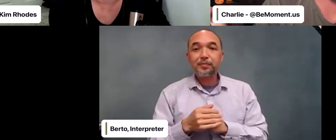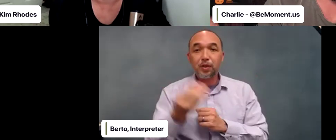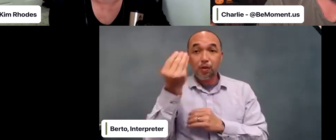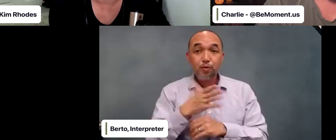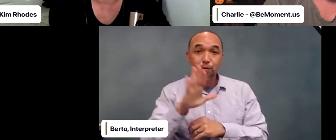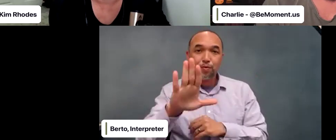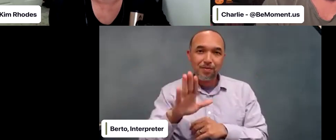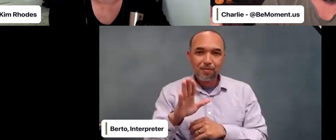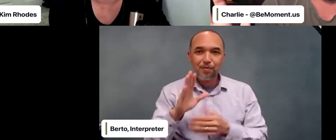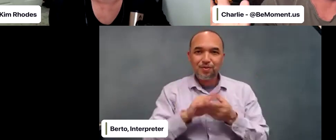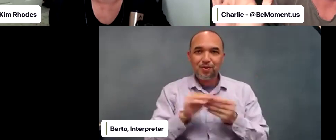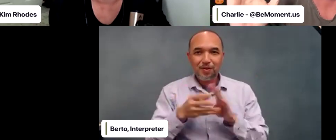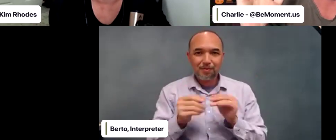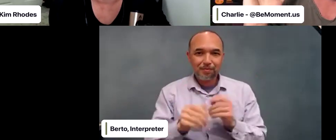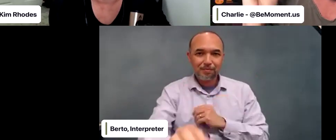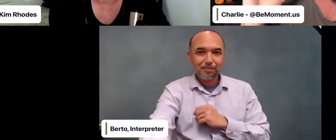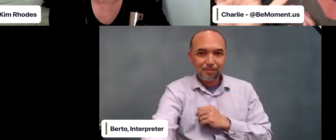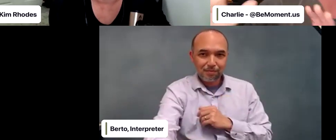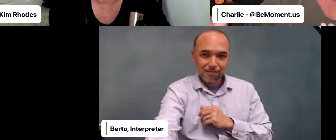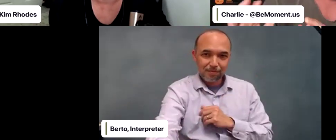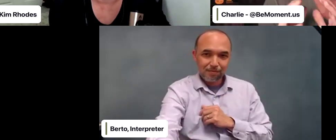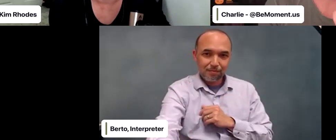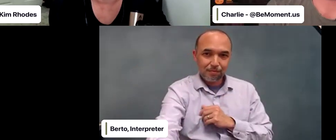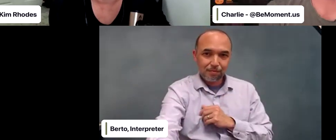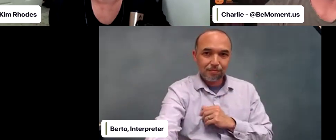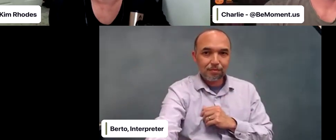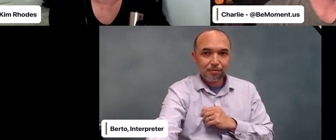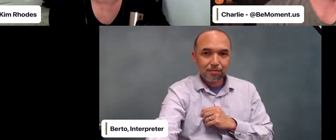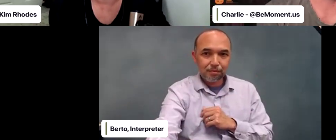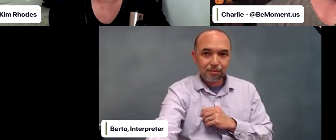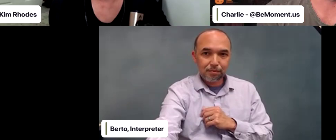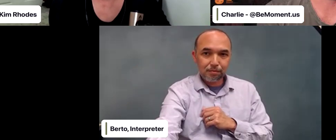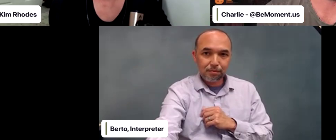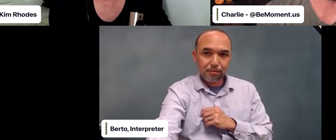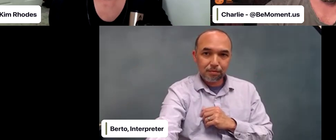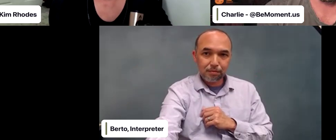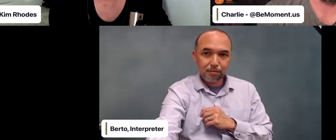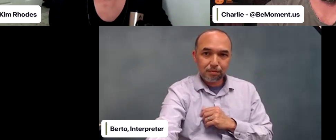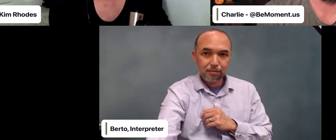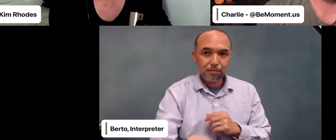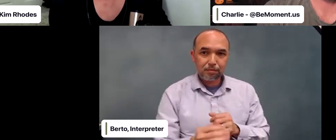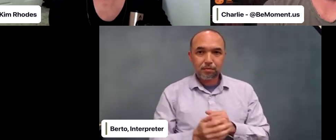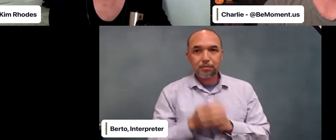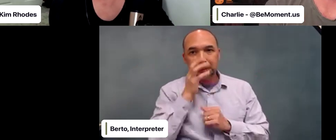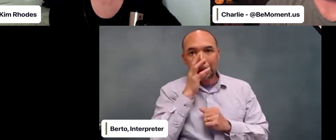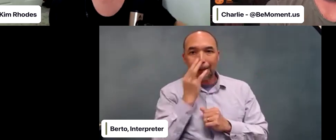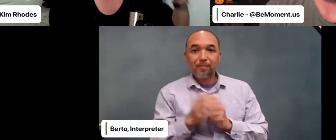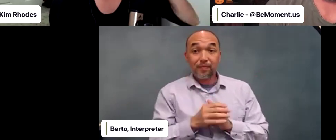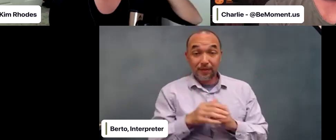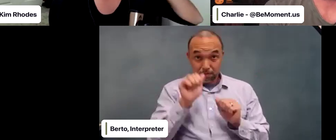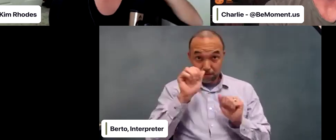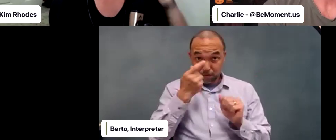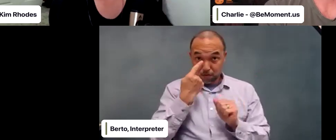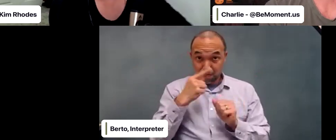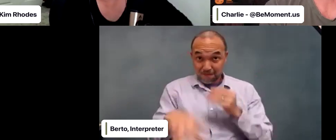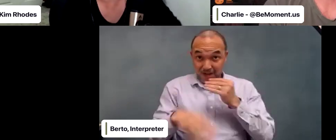because we'd love to hear from a couple of you. That's number one. Number two, can I follow up a little bit on that story and just ask